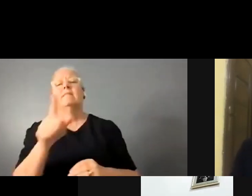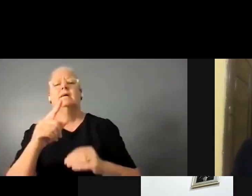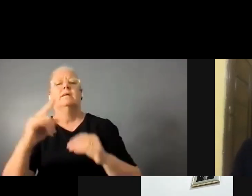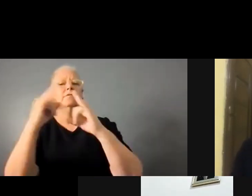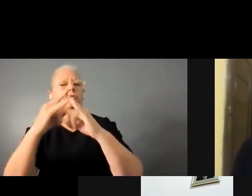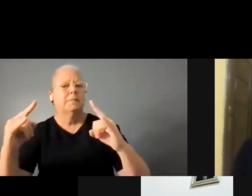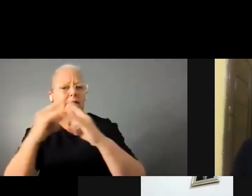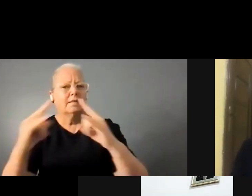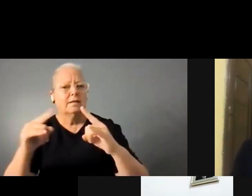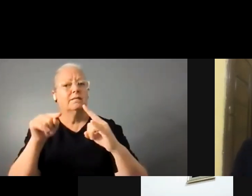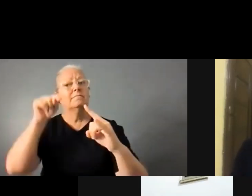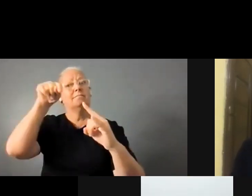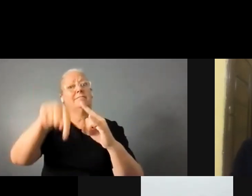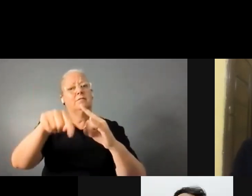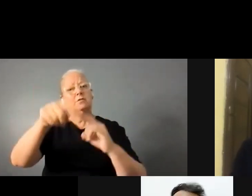Germany.